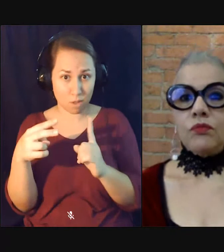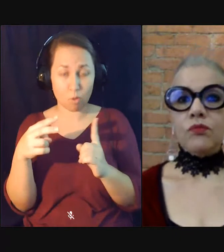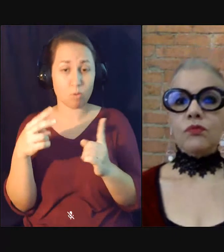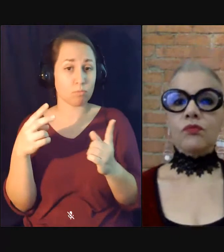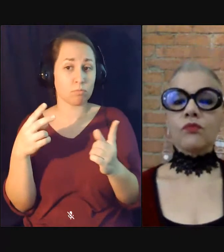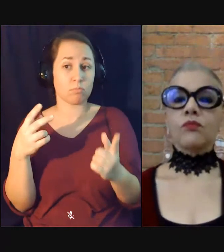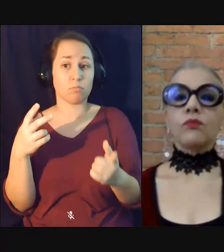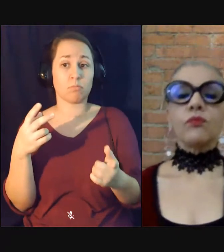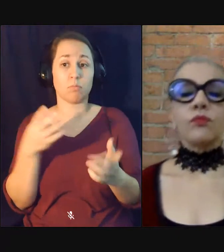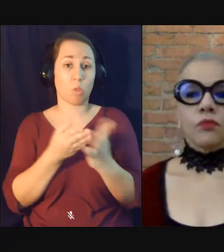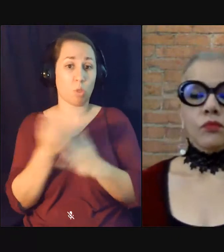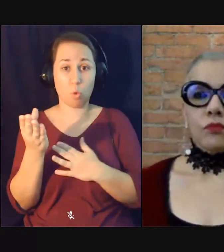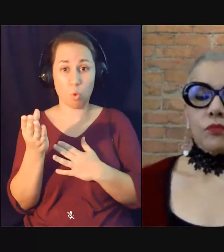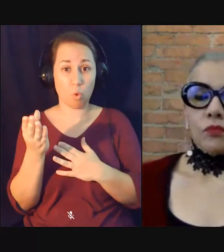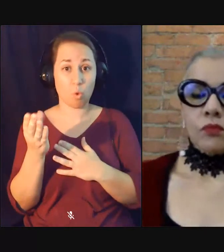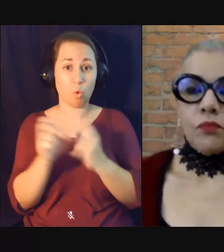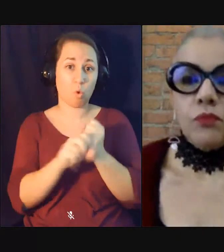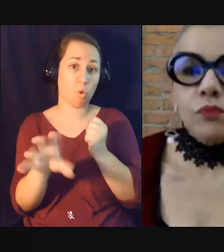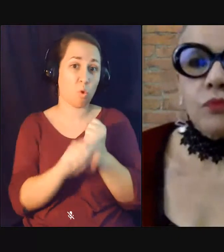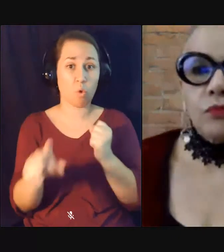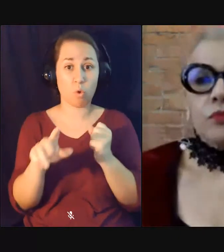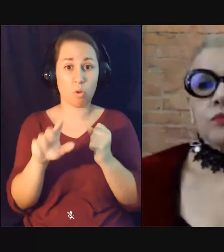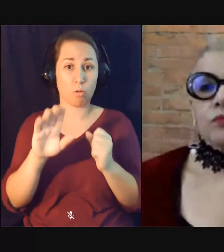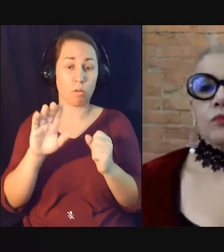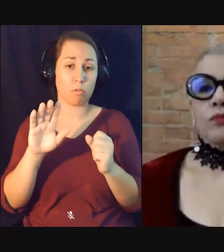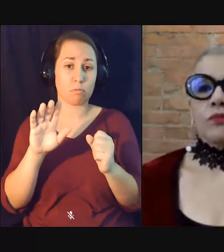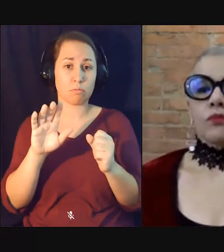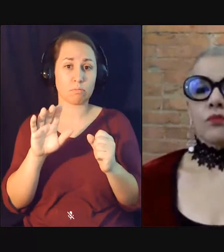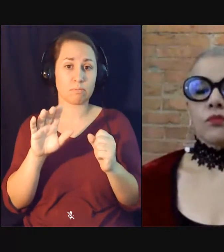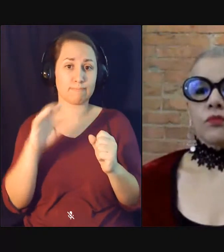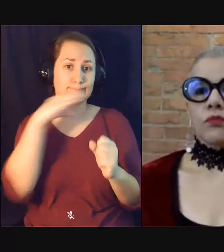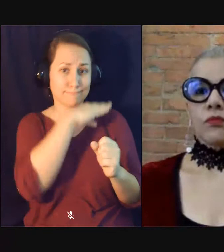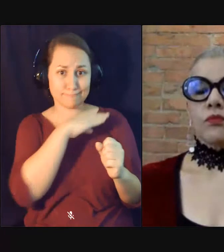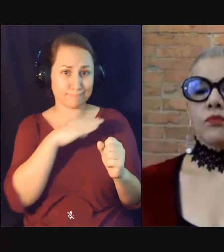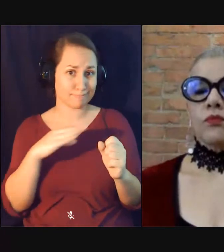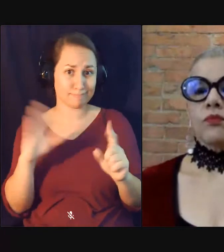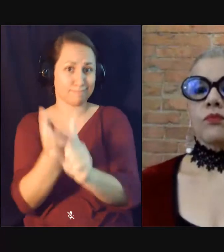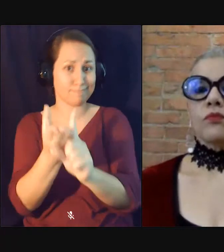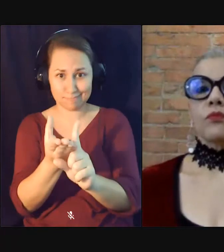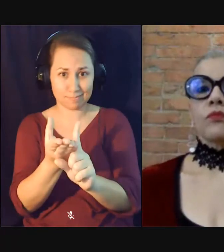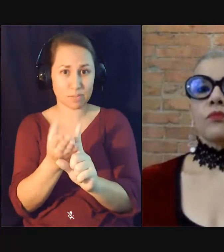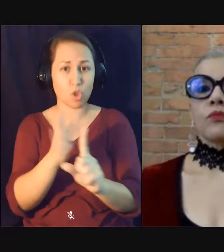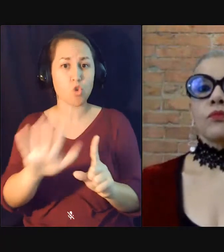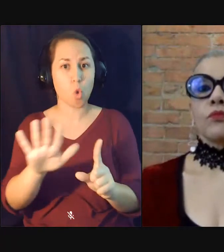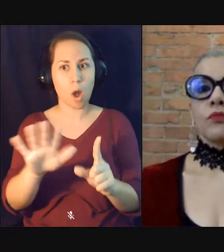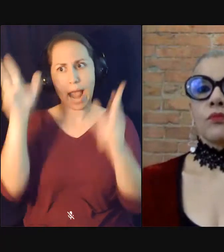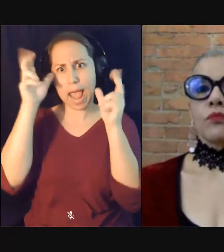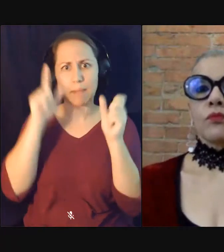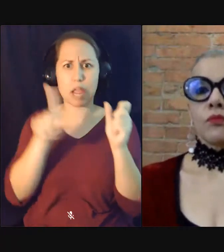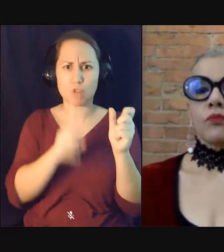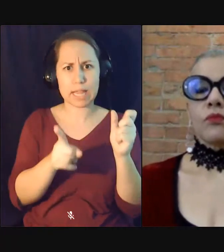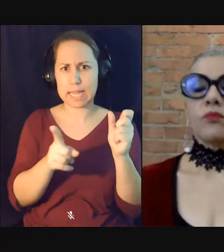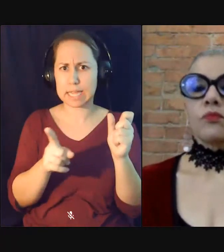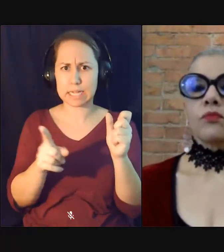is through propaganda that convinces you that your enemy is other and degenerate and